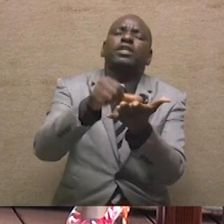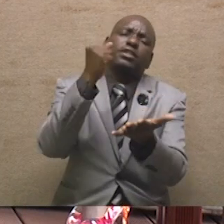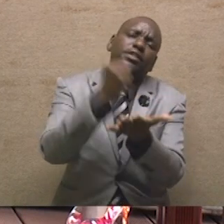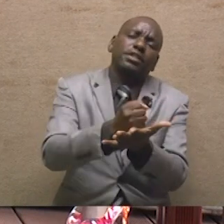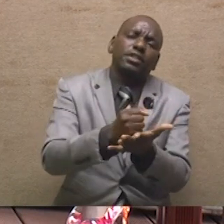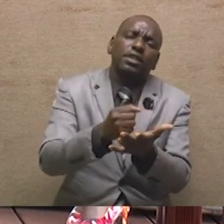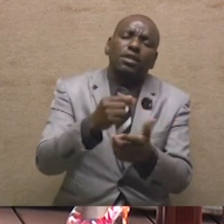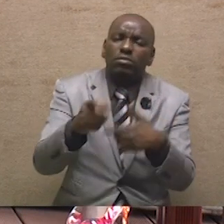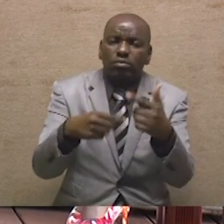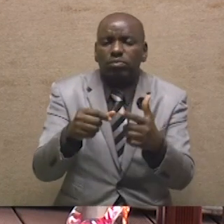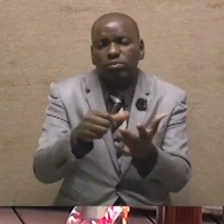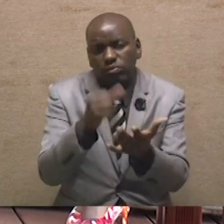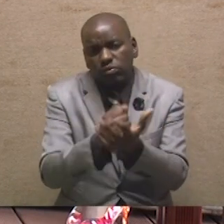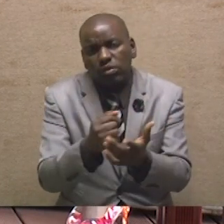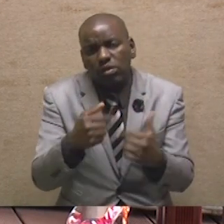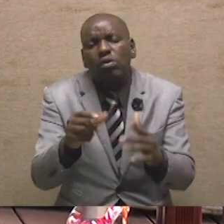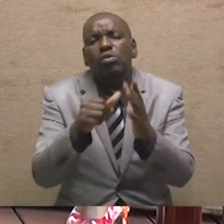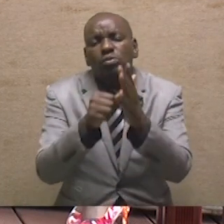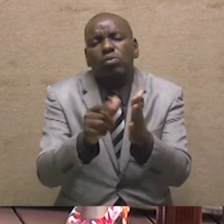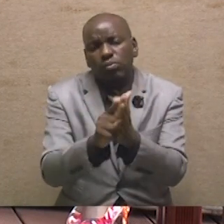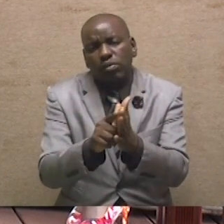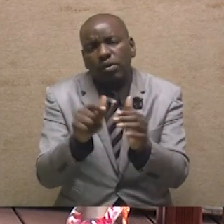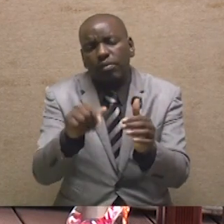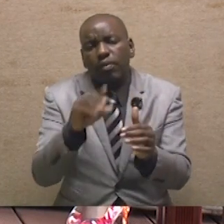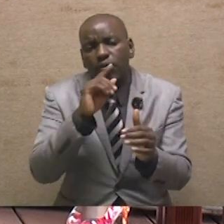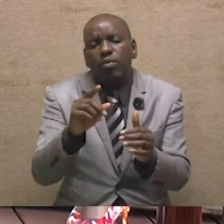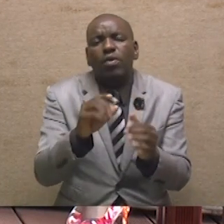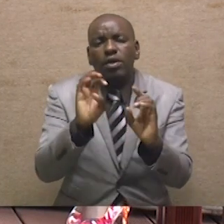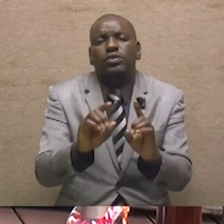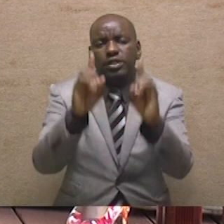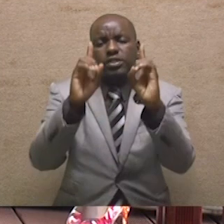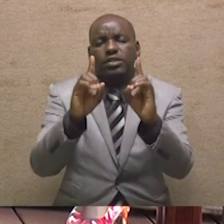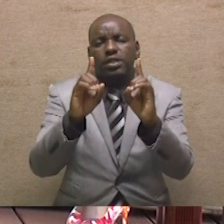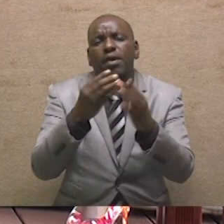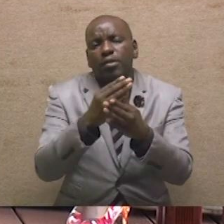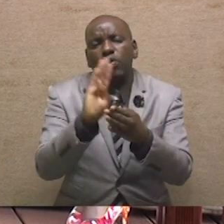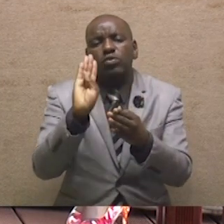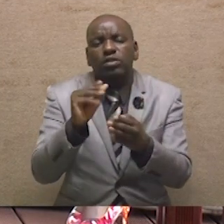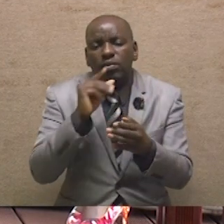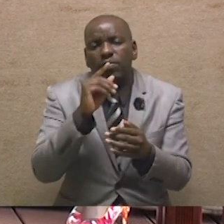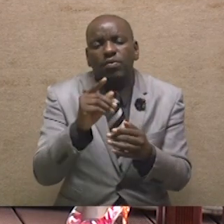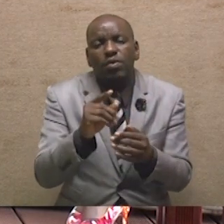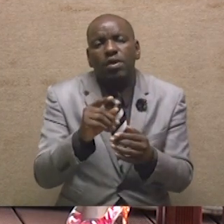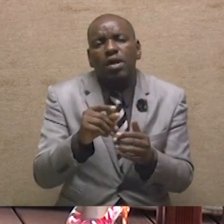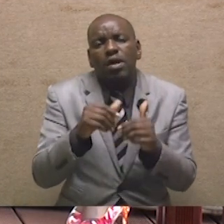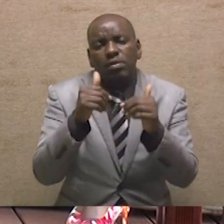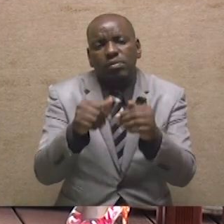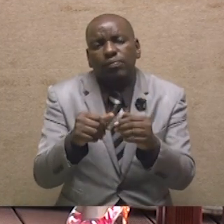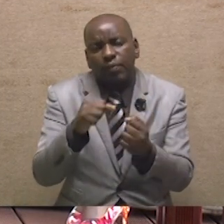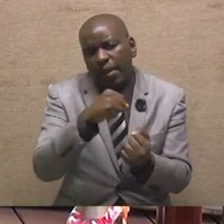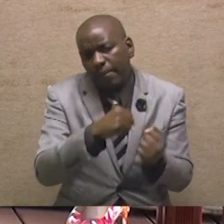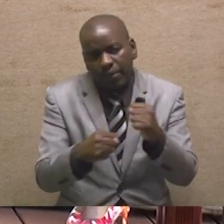to achieve registration, rather than to make registration a prerequisite of the provisioning of education,